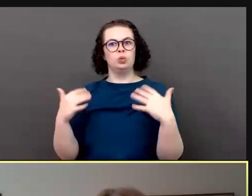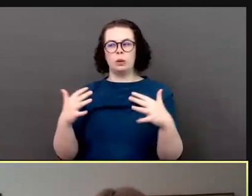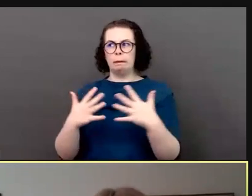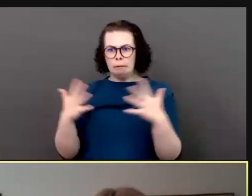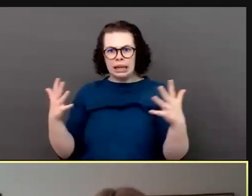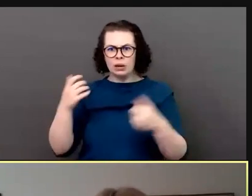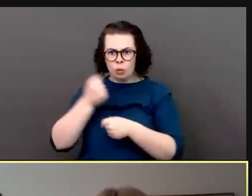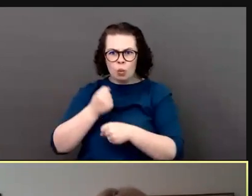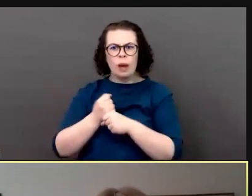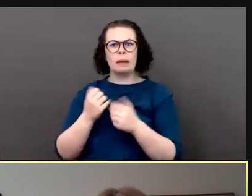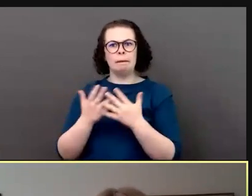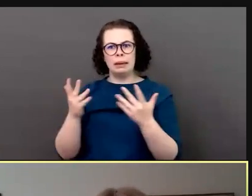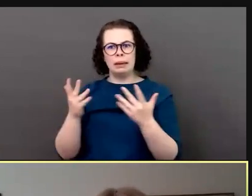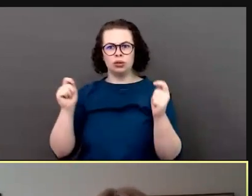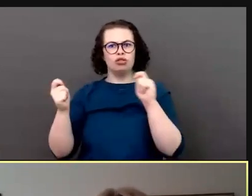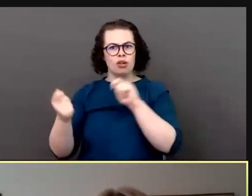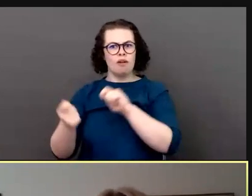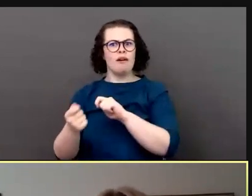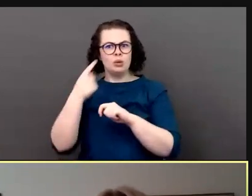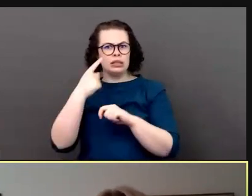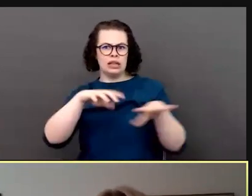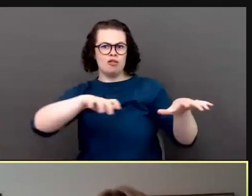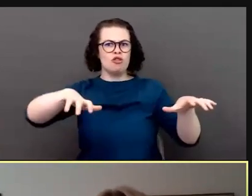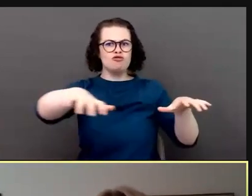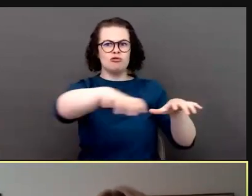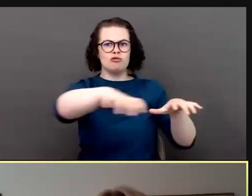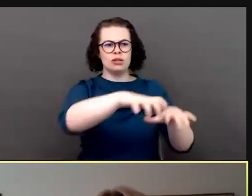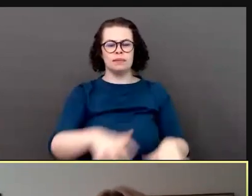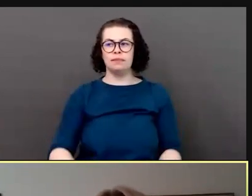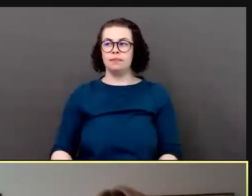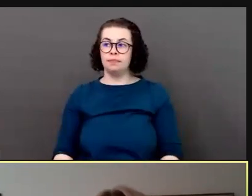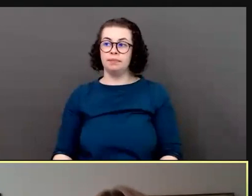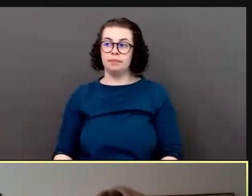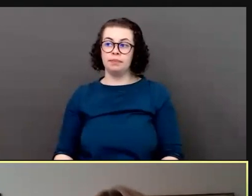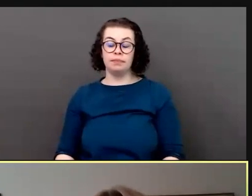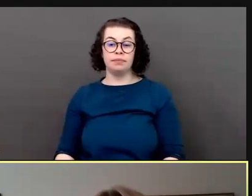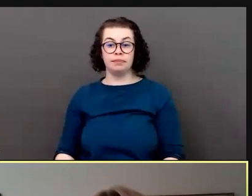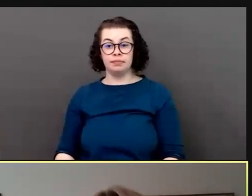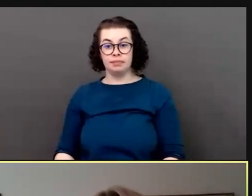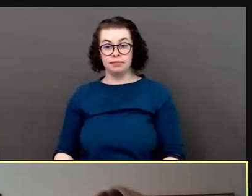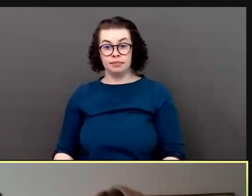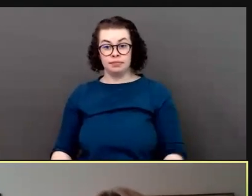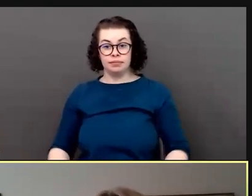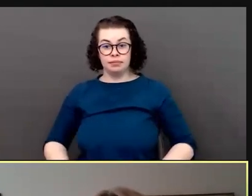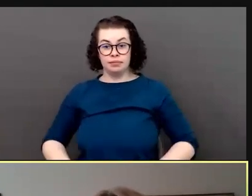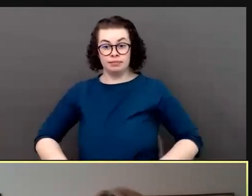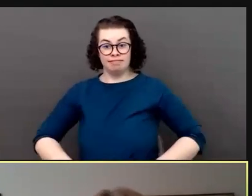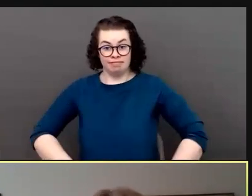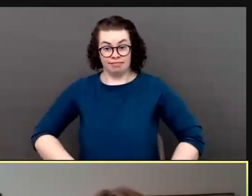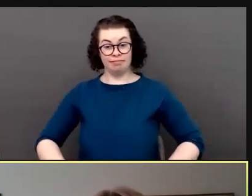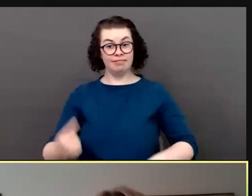at the national levels. As some of you know, at the time, the Commission took a